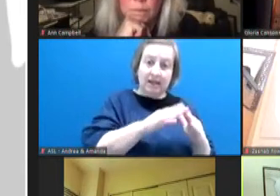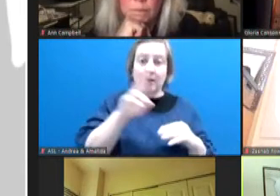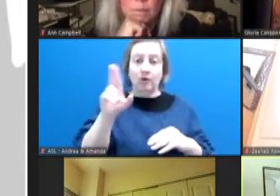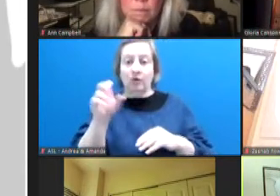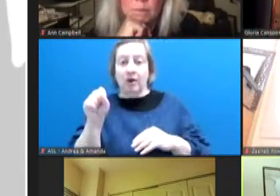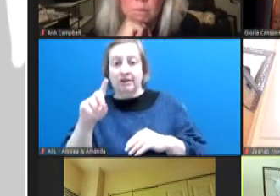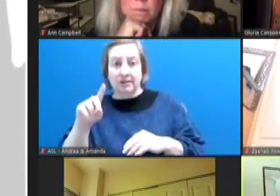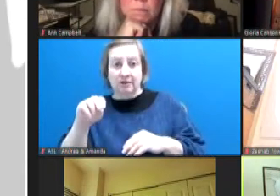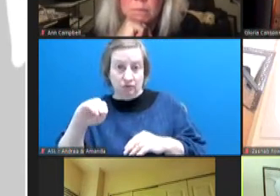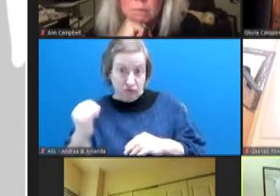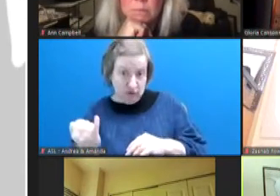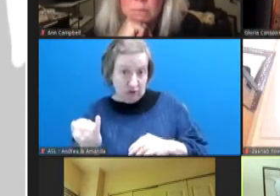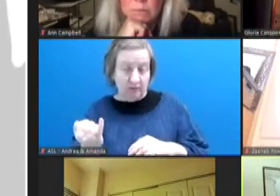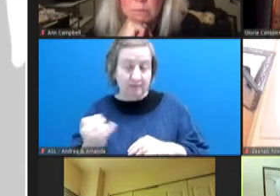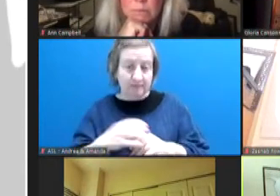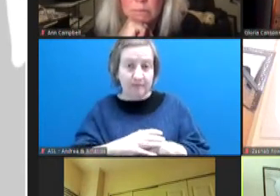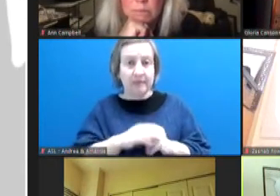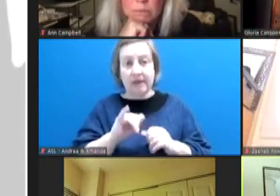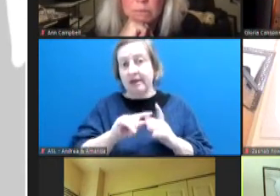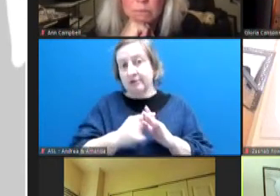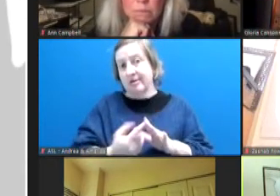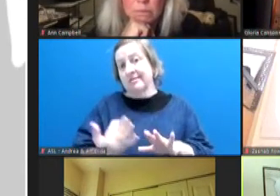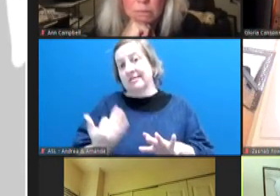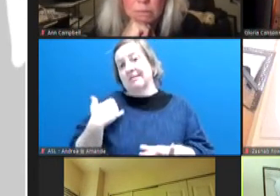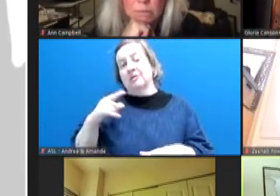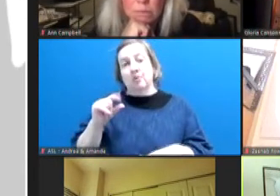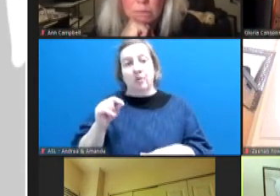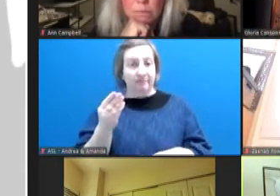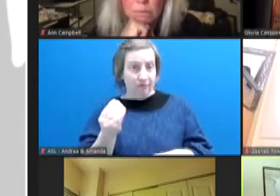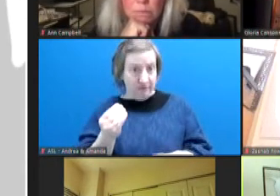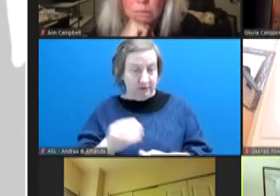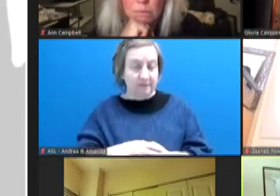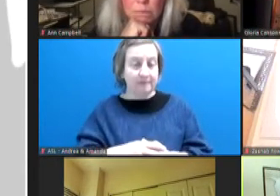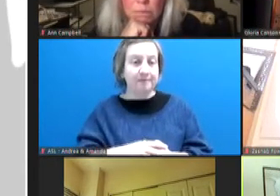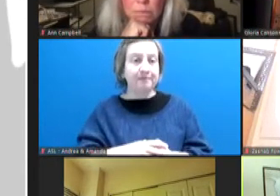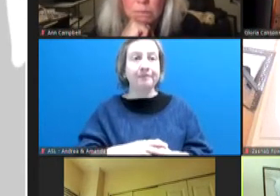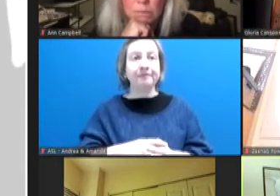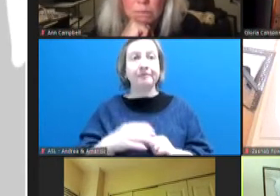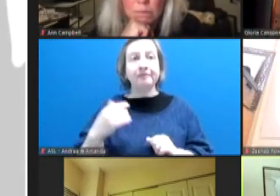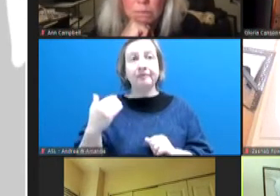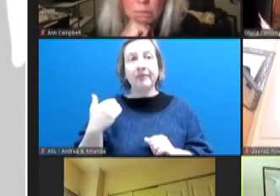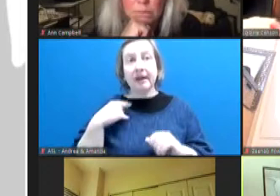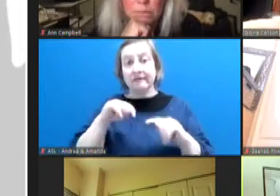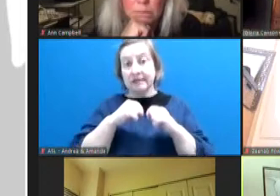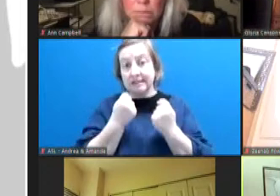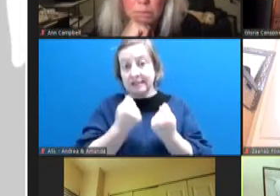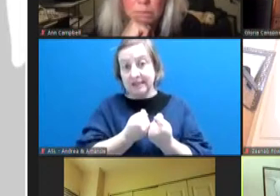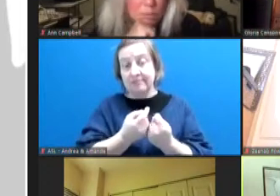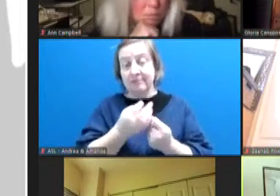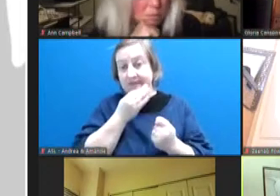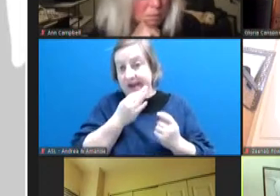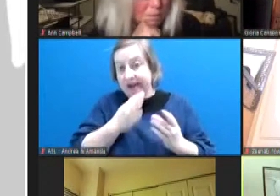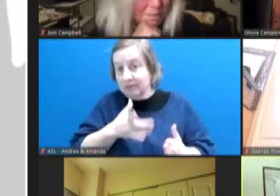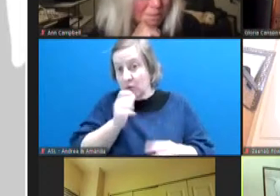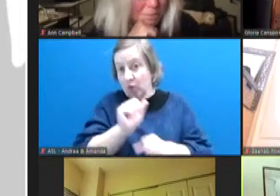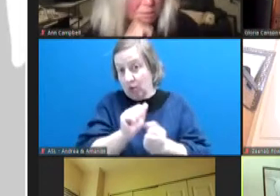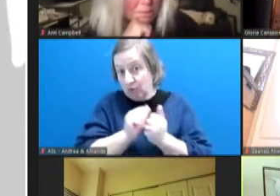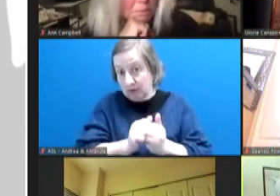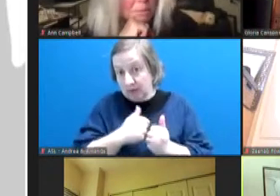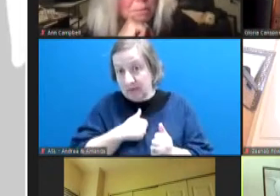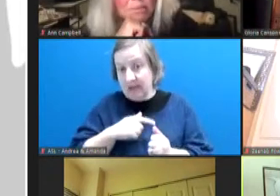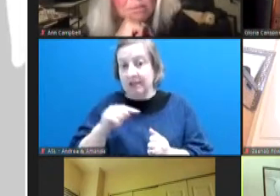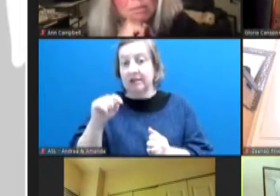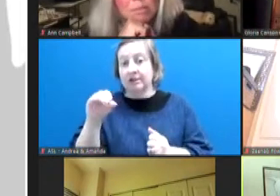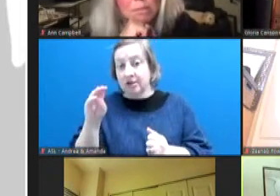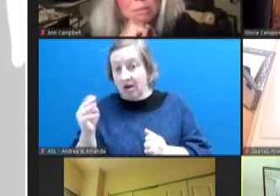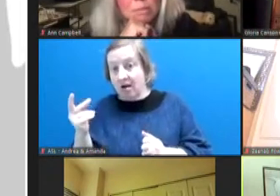of Justice started back in 2014. I have a team of experts that work with me, including Tom, and you know, we